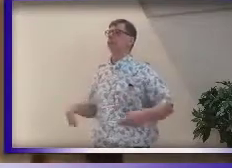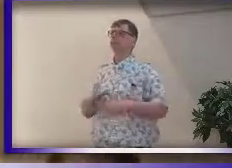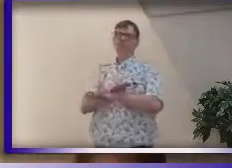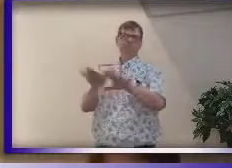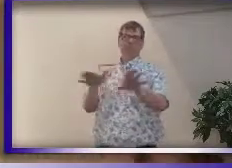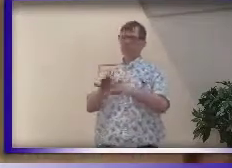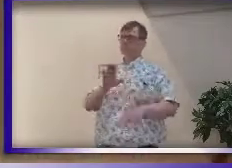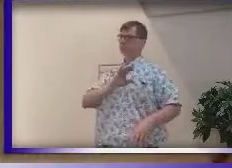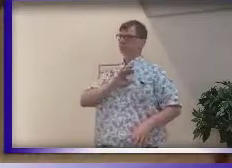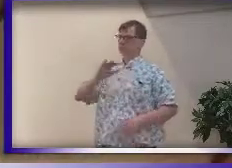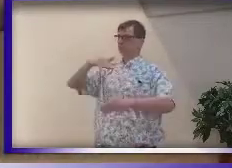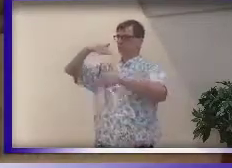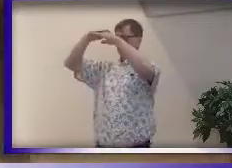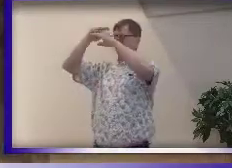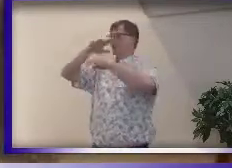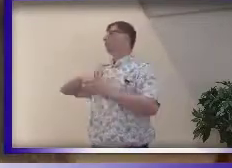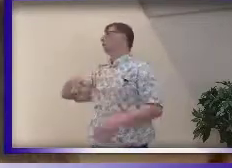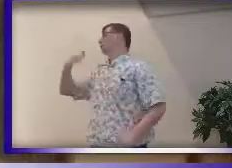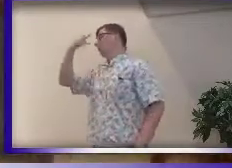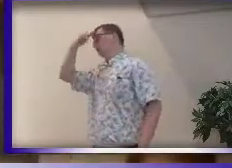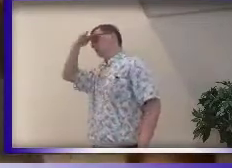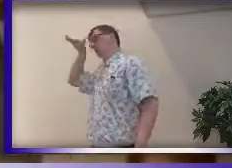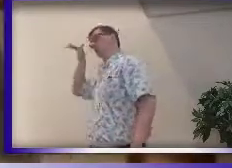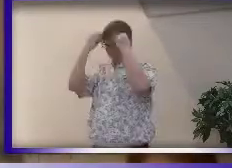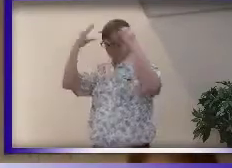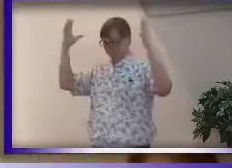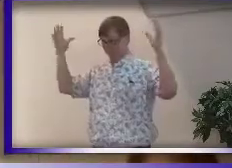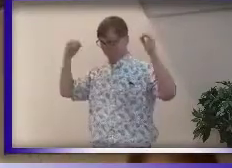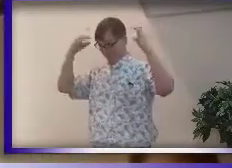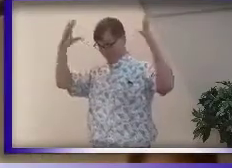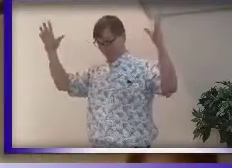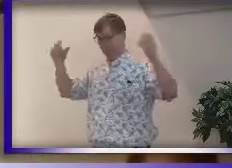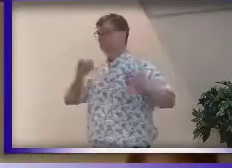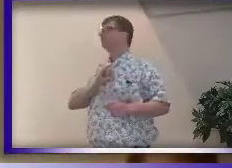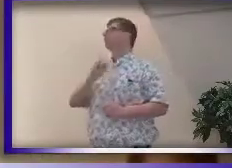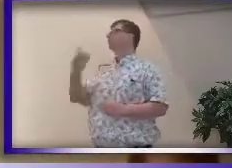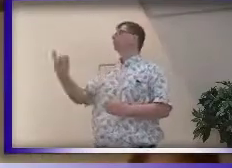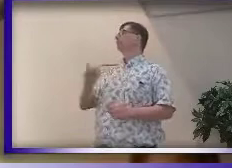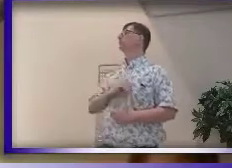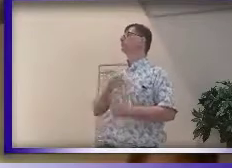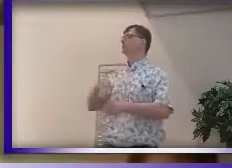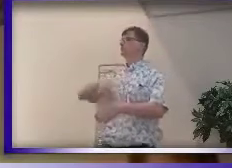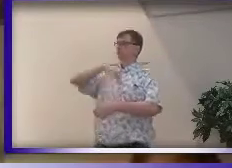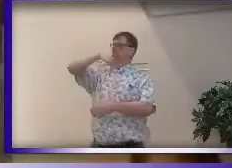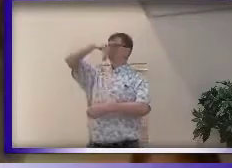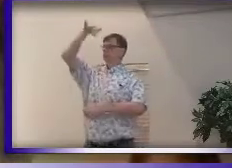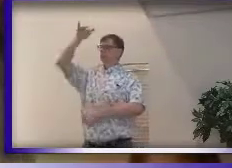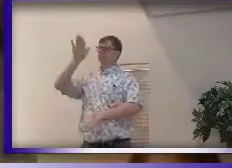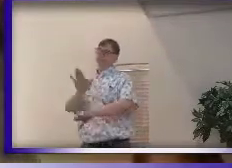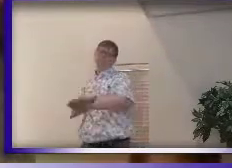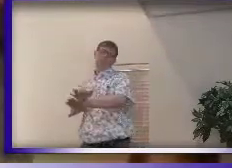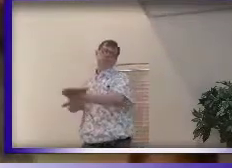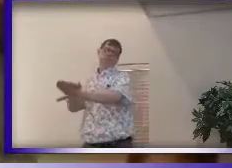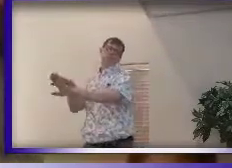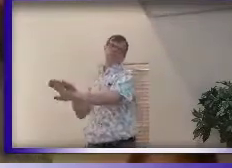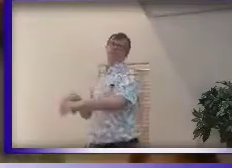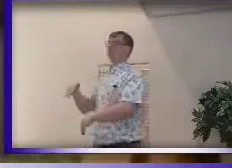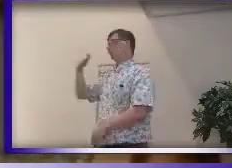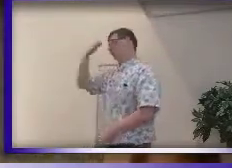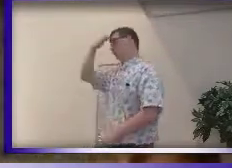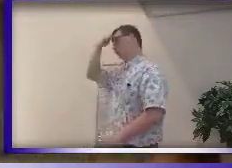It is a spiritual practice to look at whatever is in front of you and find the beauty. And you're an artist, Laura, you know